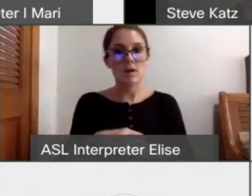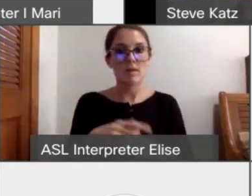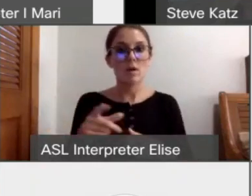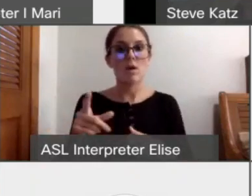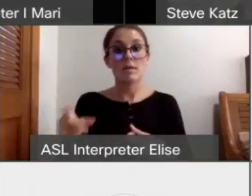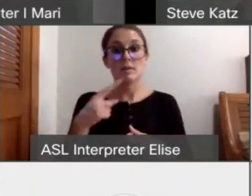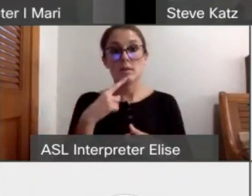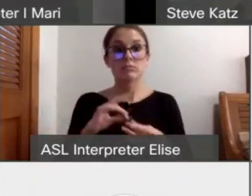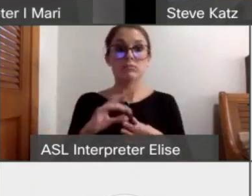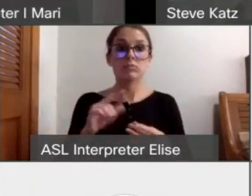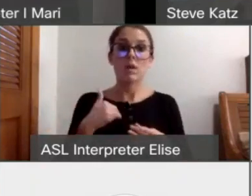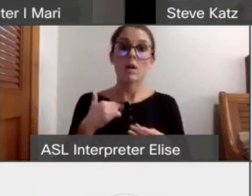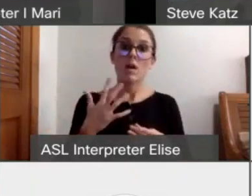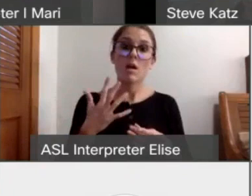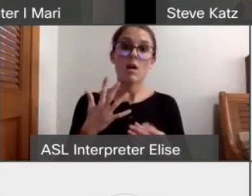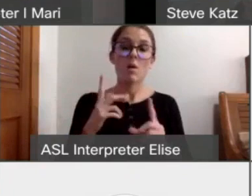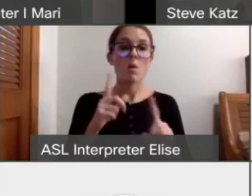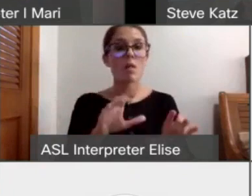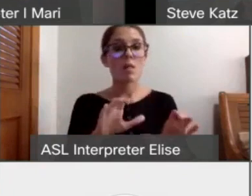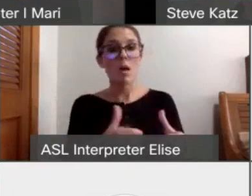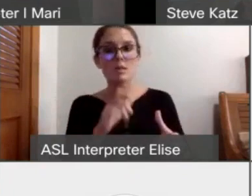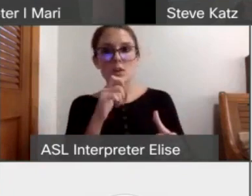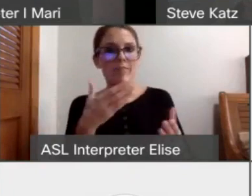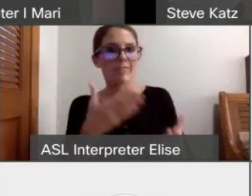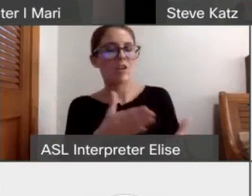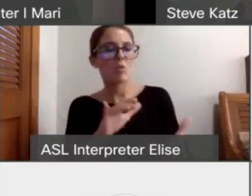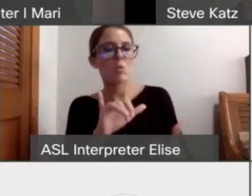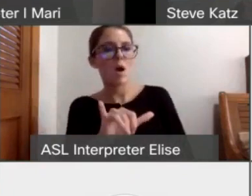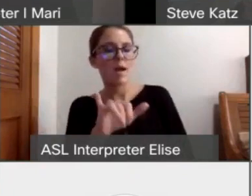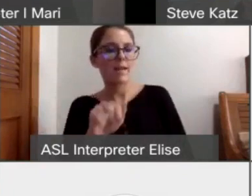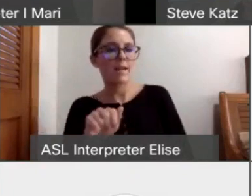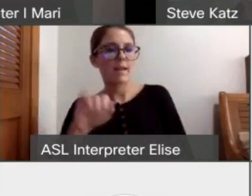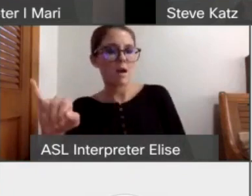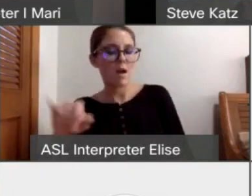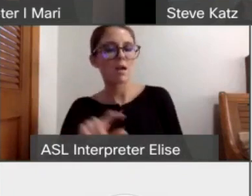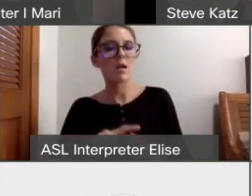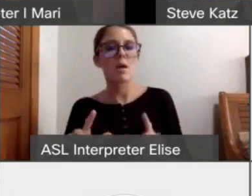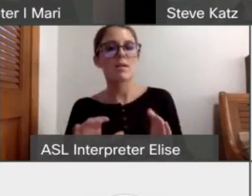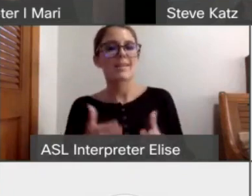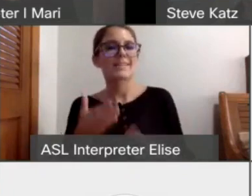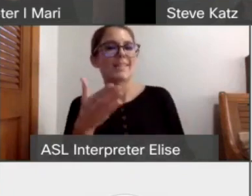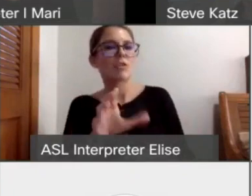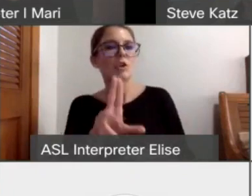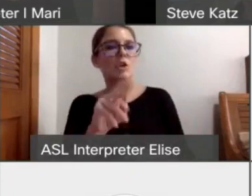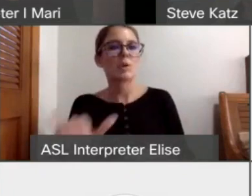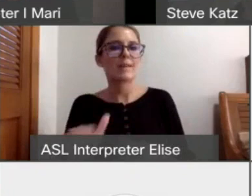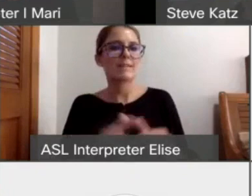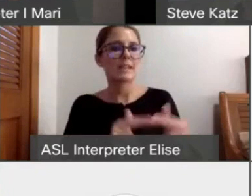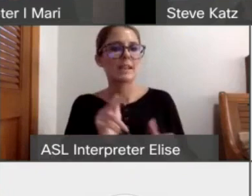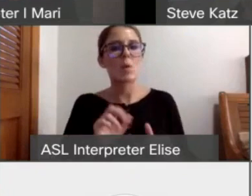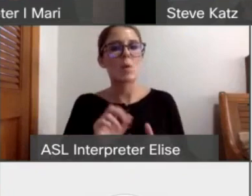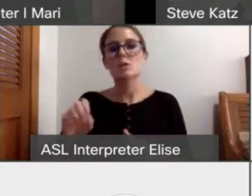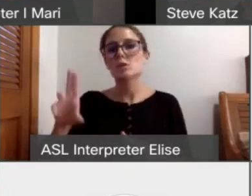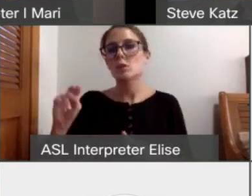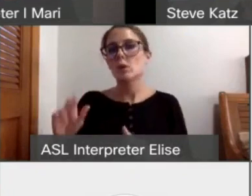to class, they're going to a class not at YAI, but they're going to a class at a CUNY facility or a SUNY facility,